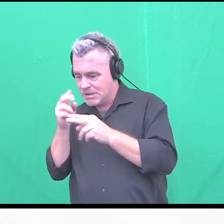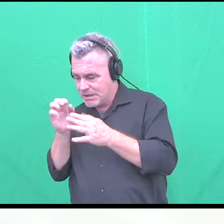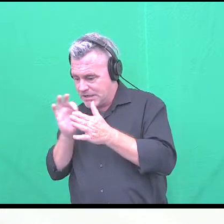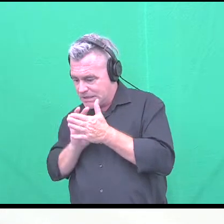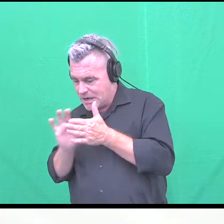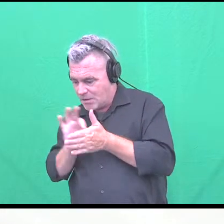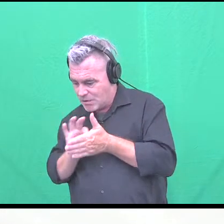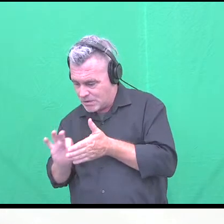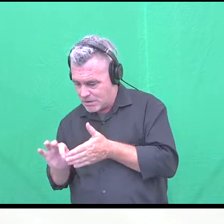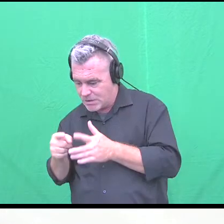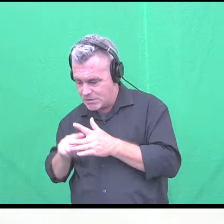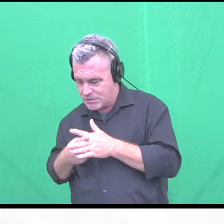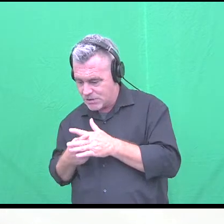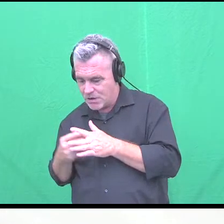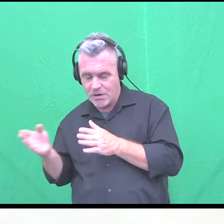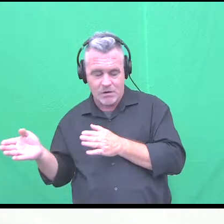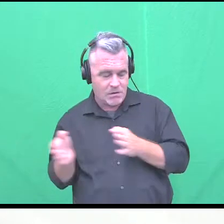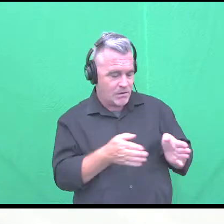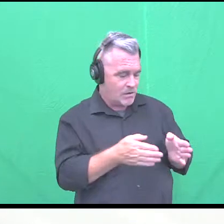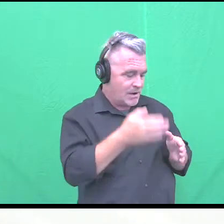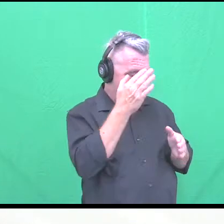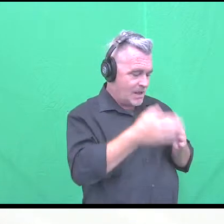year, and those supplies and